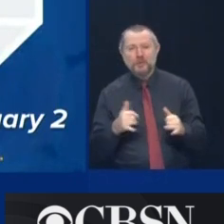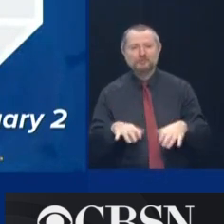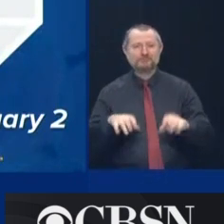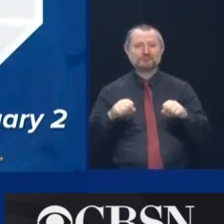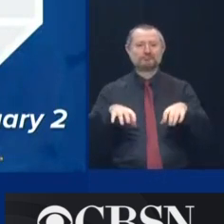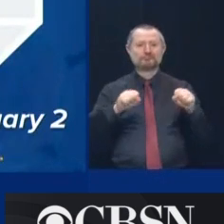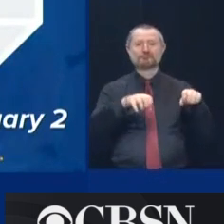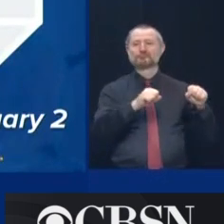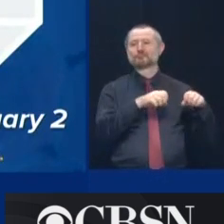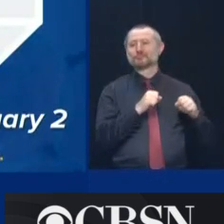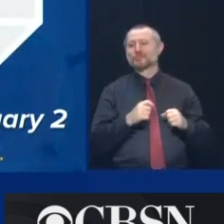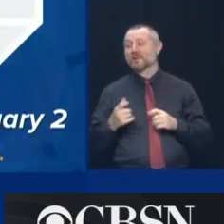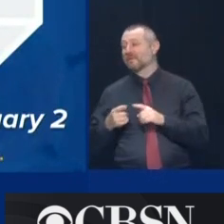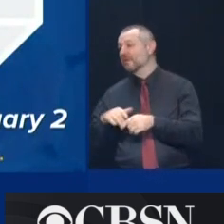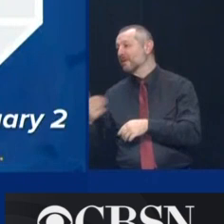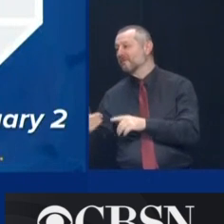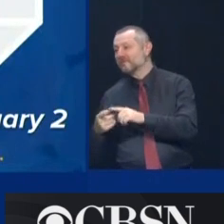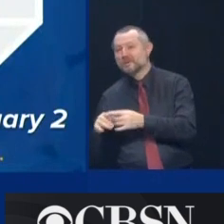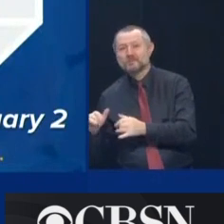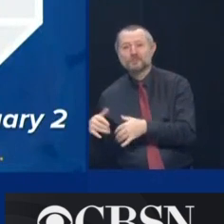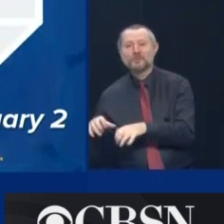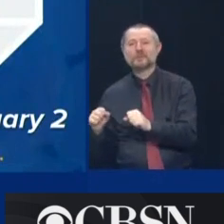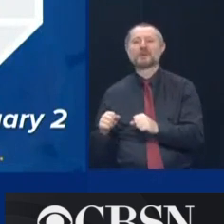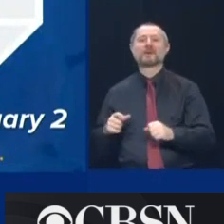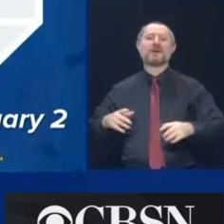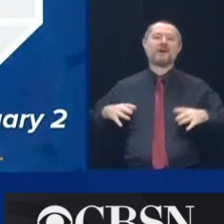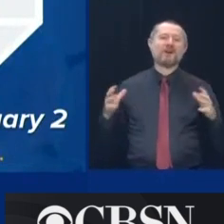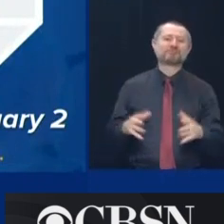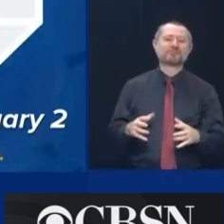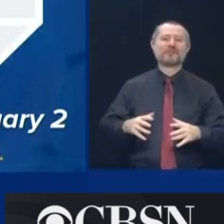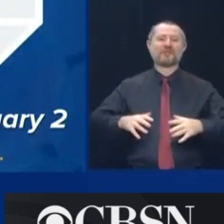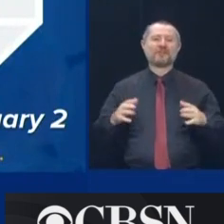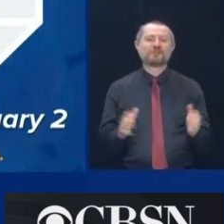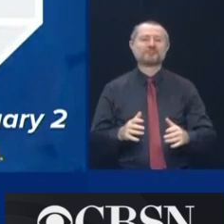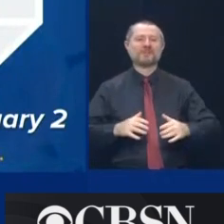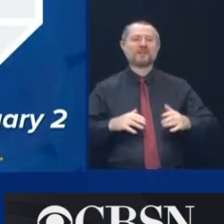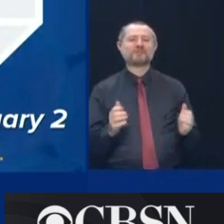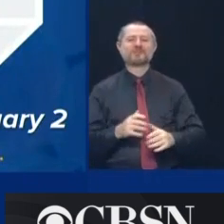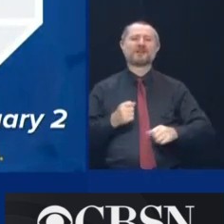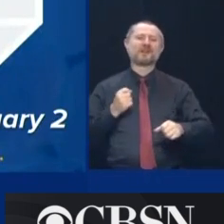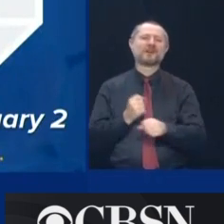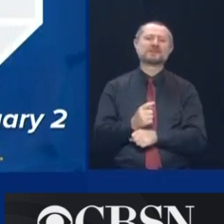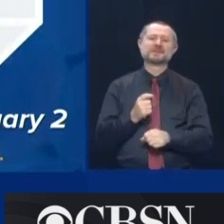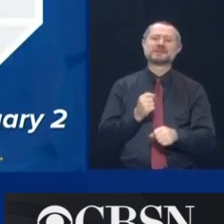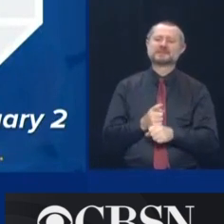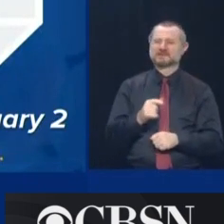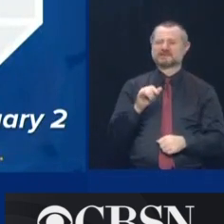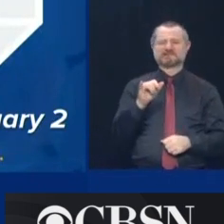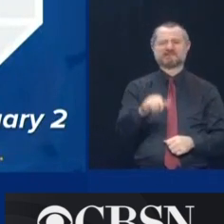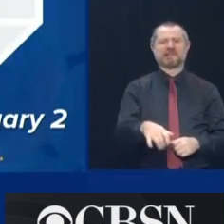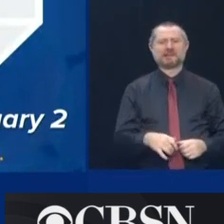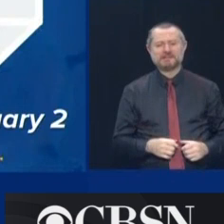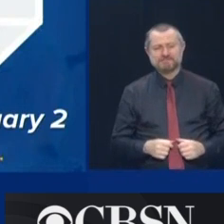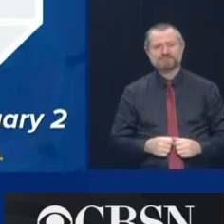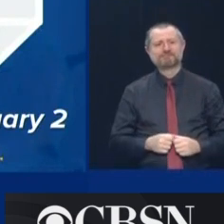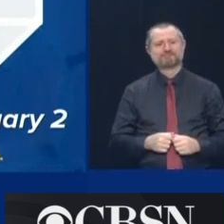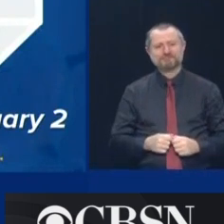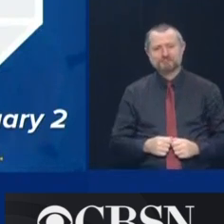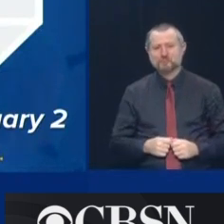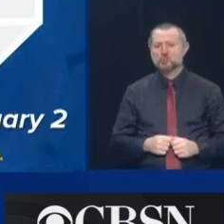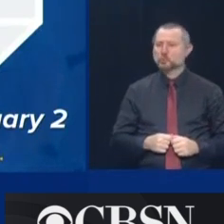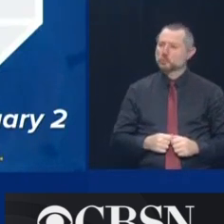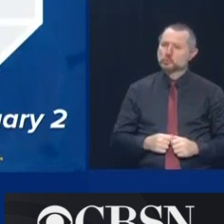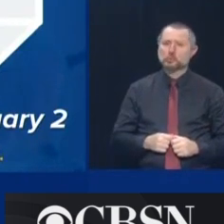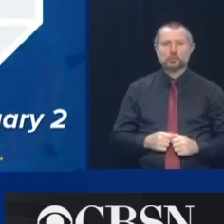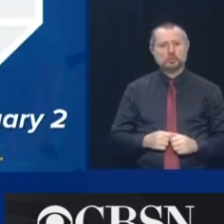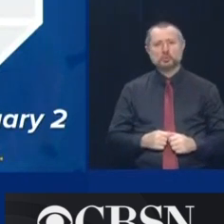party, let's get together for the holiday season, right? We do that every year. That's increased social activity. The